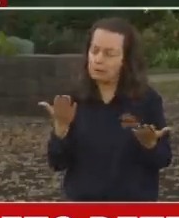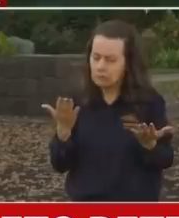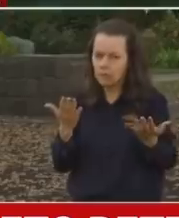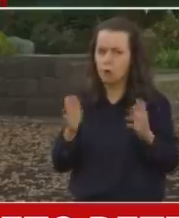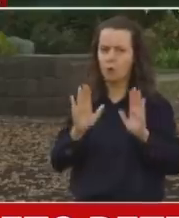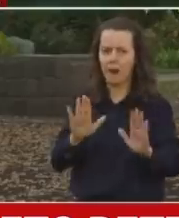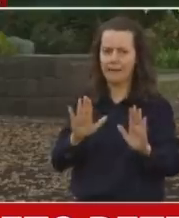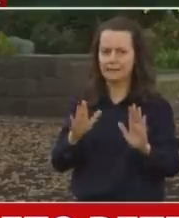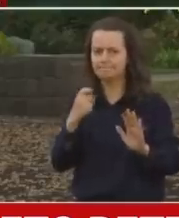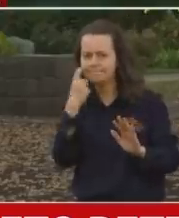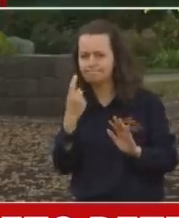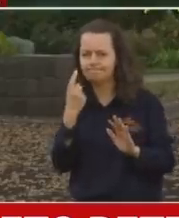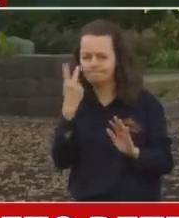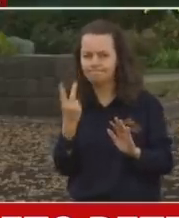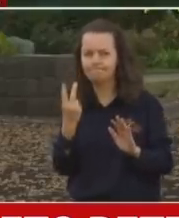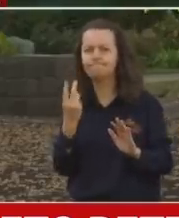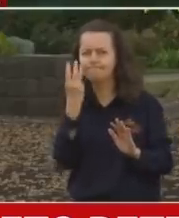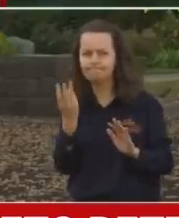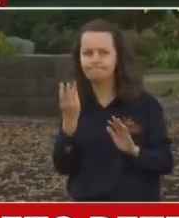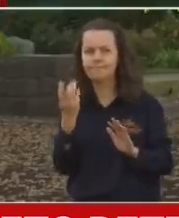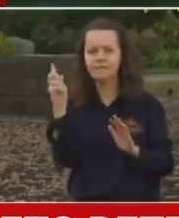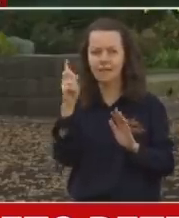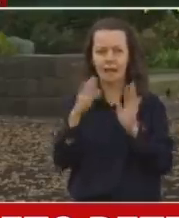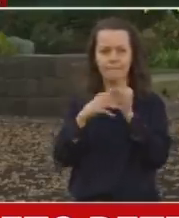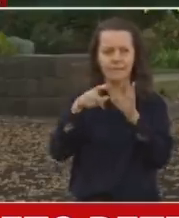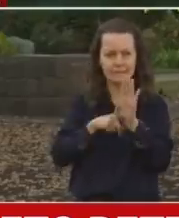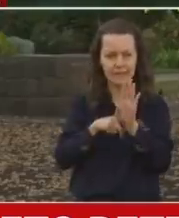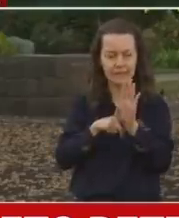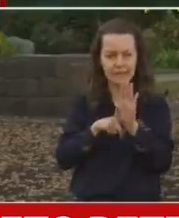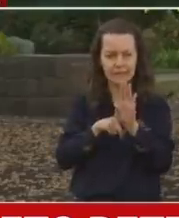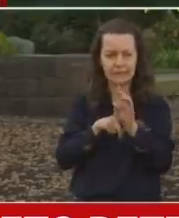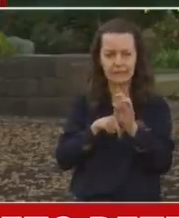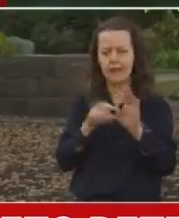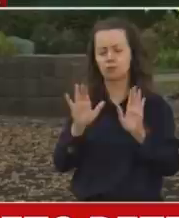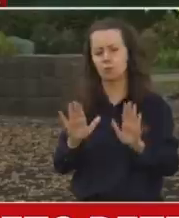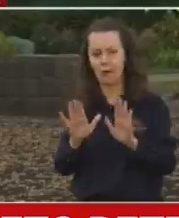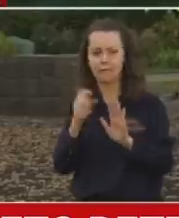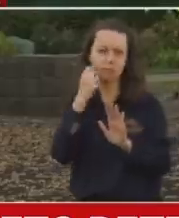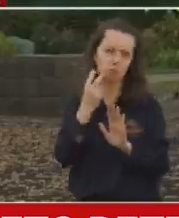health advice. But right now, it would be unfair on any individual to speculate on what might happen.